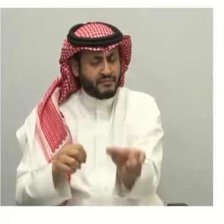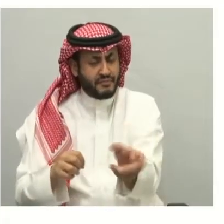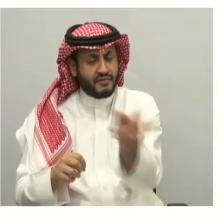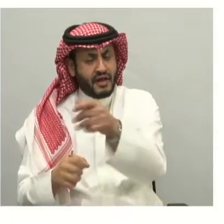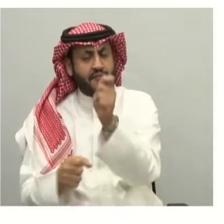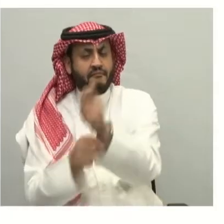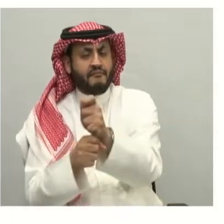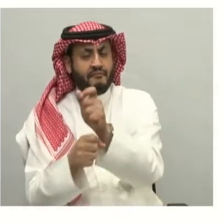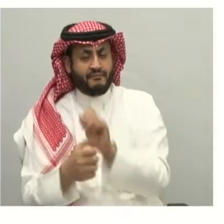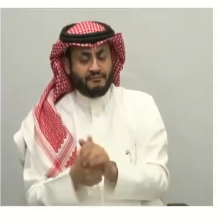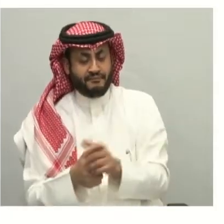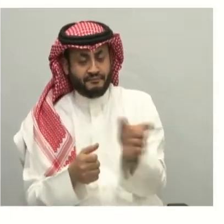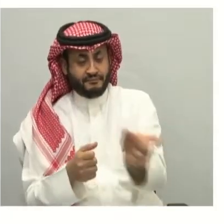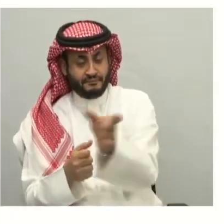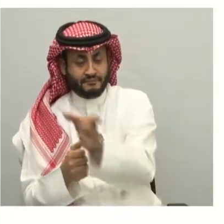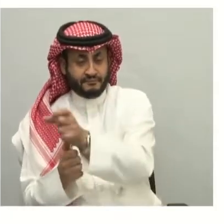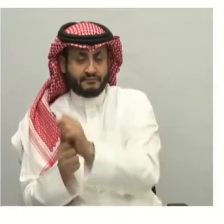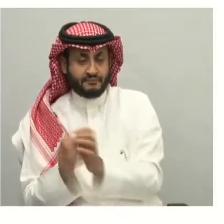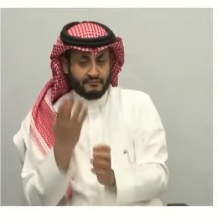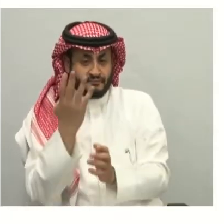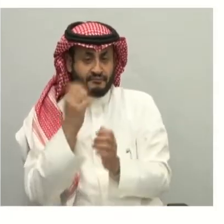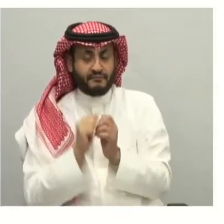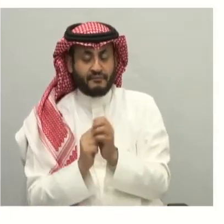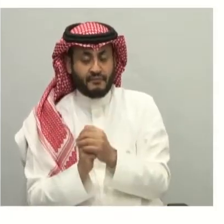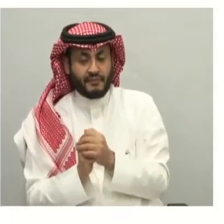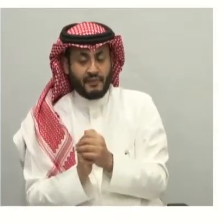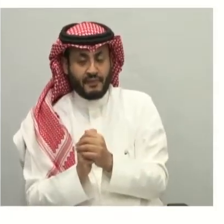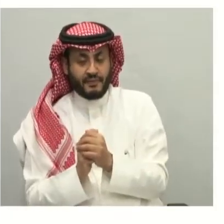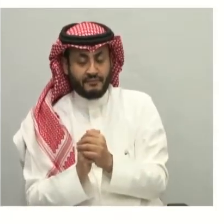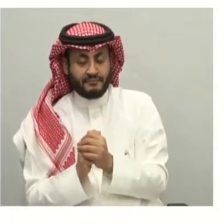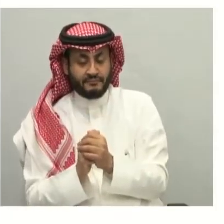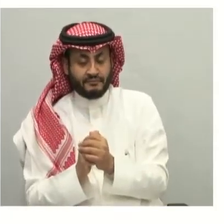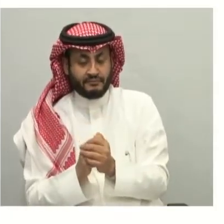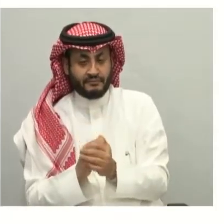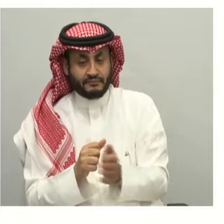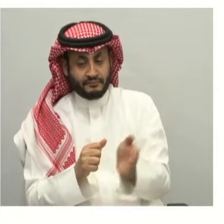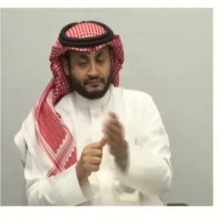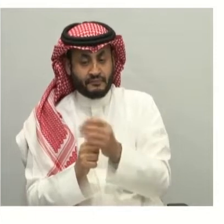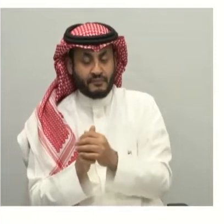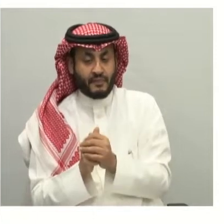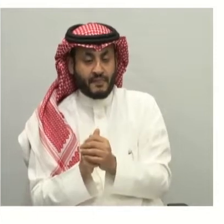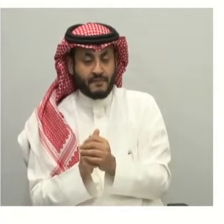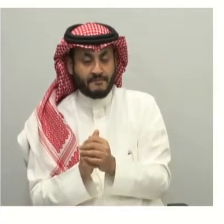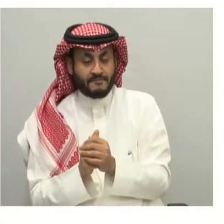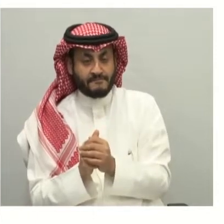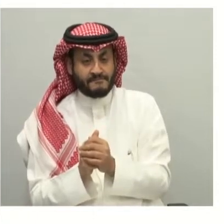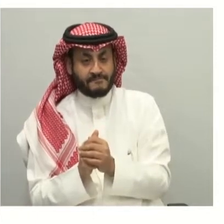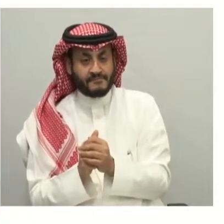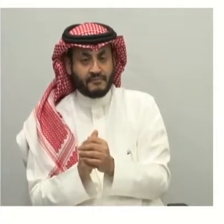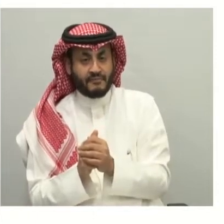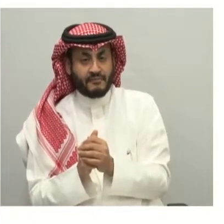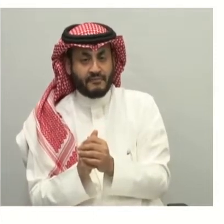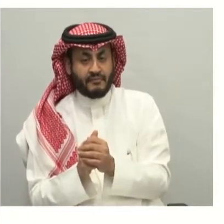to in the future, and also I use the time expression. Also, I am going to study